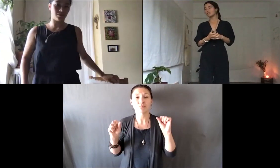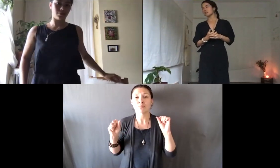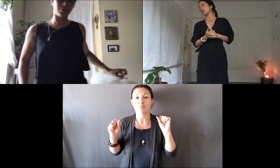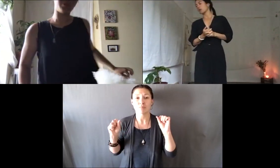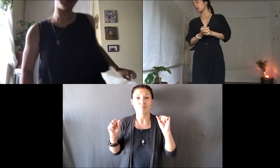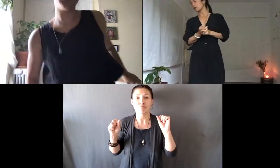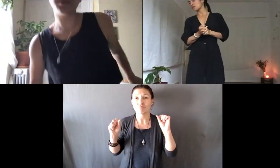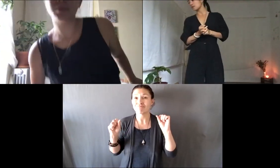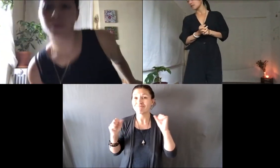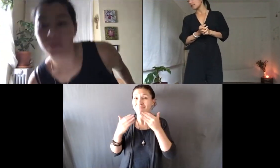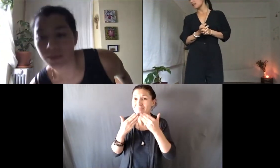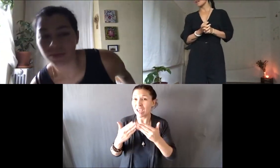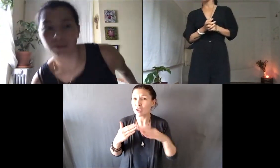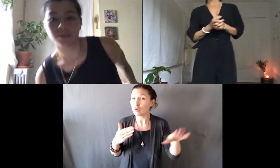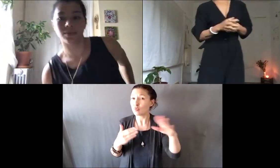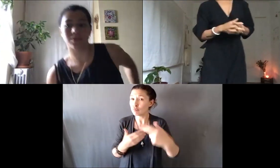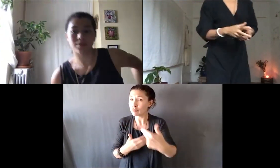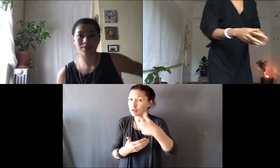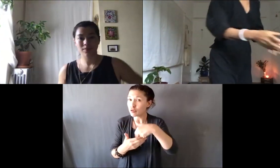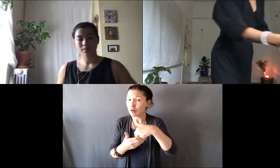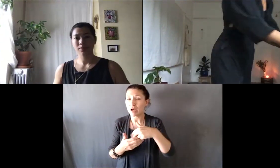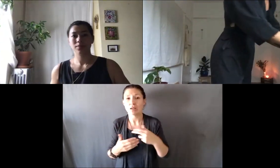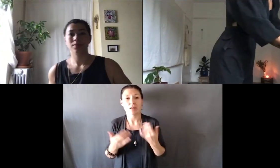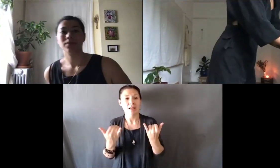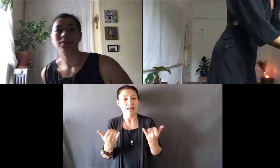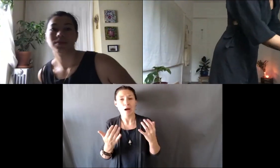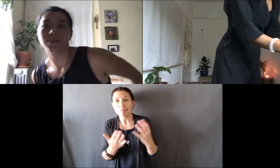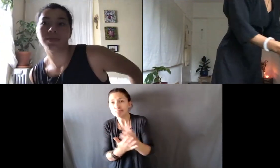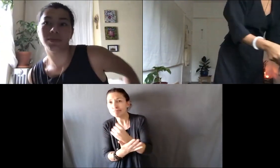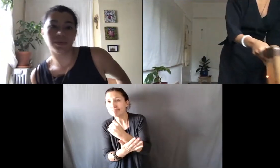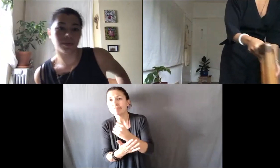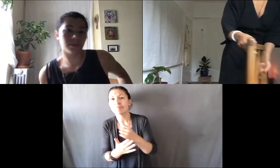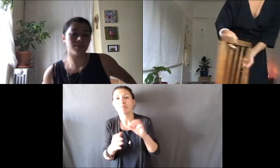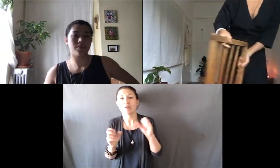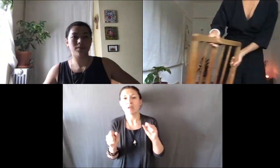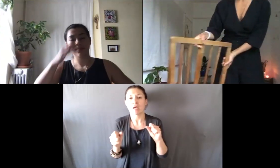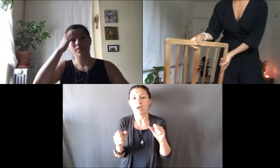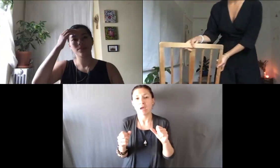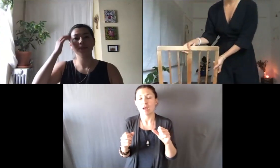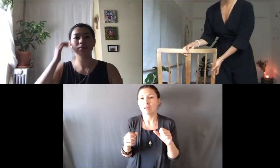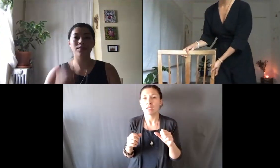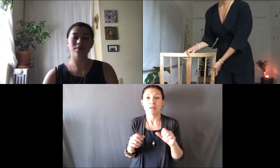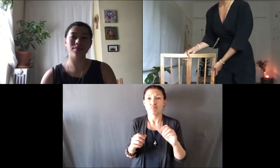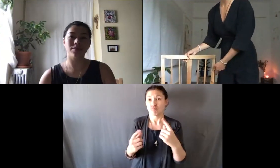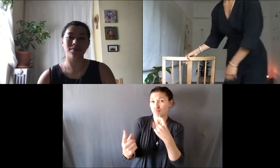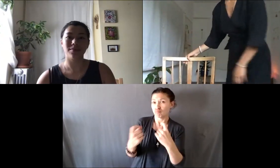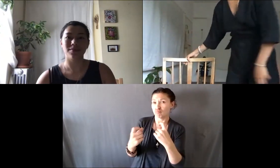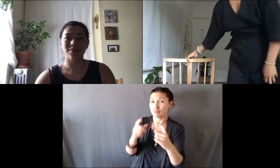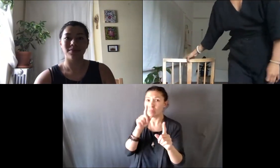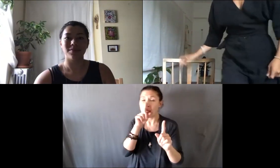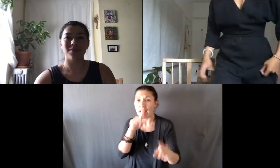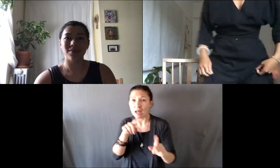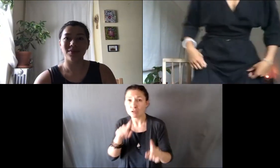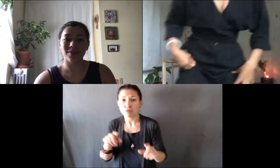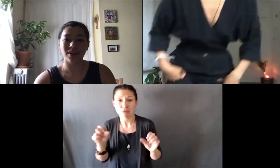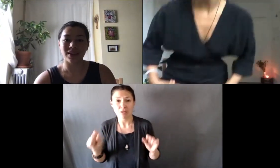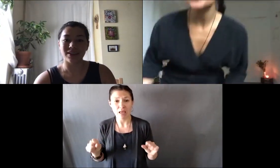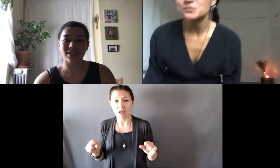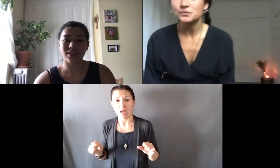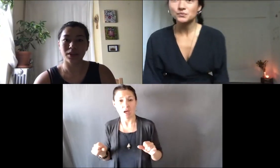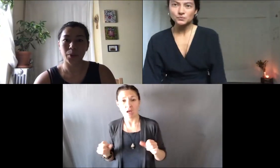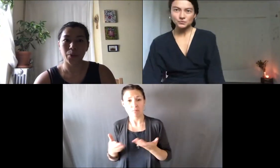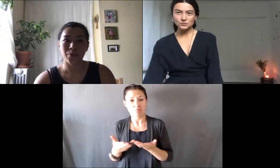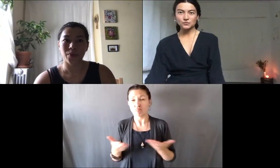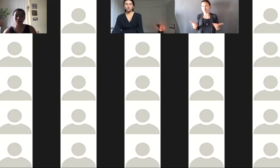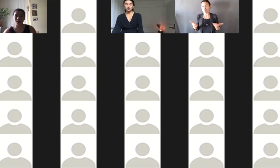discussion, questions and answers, and to Yuki's closing.